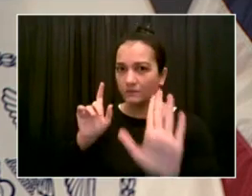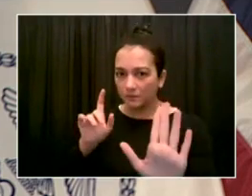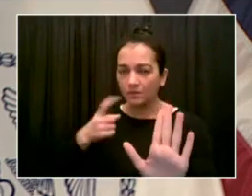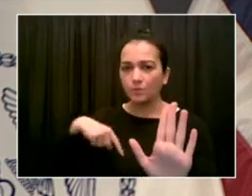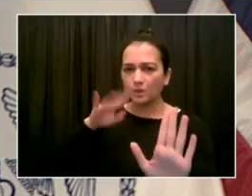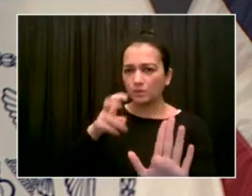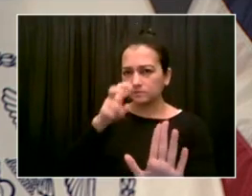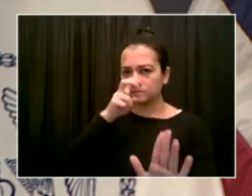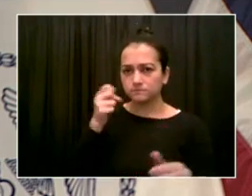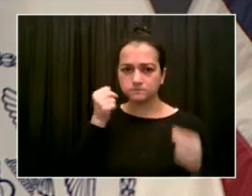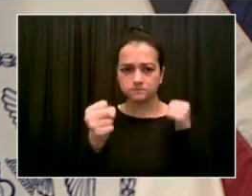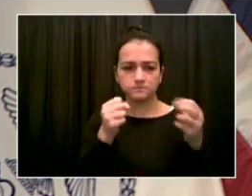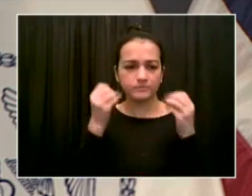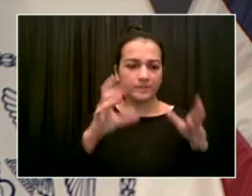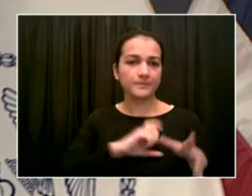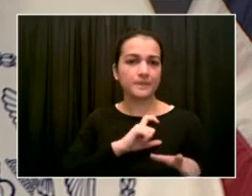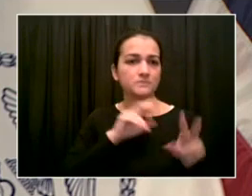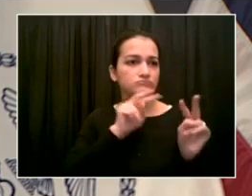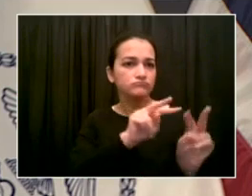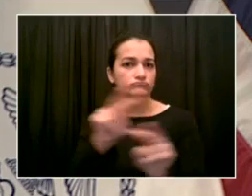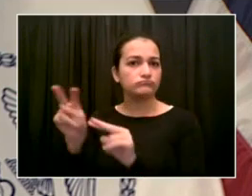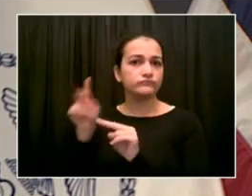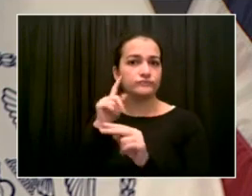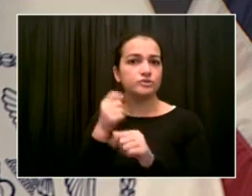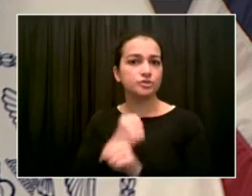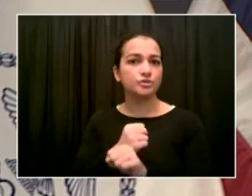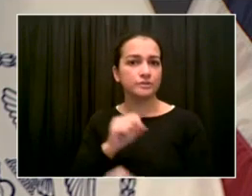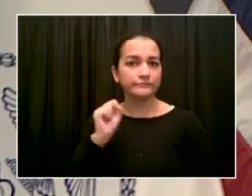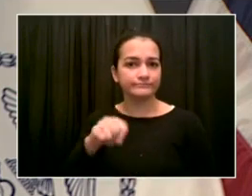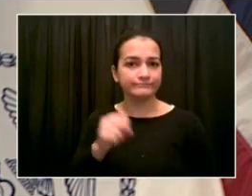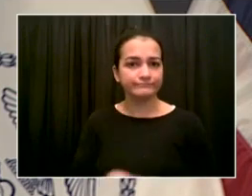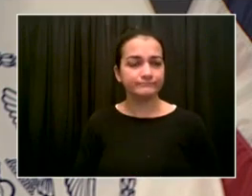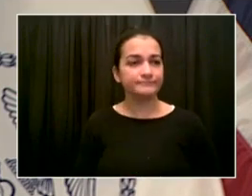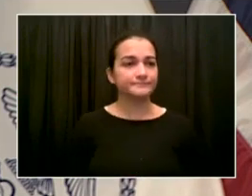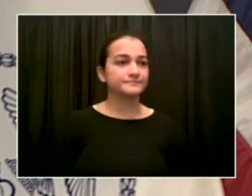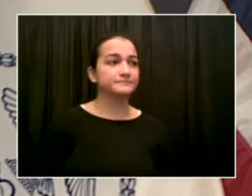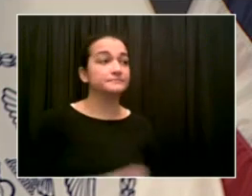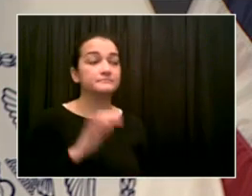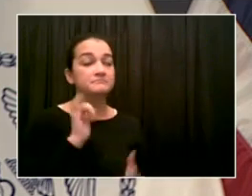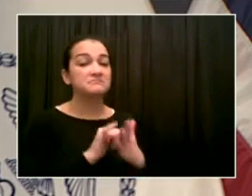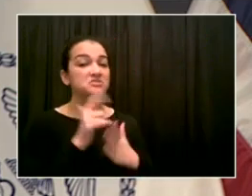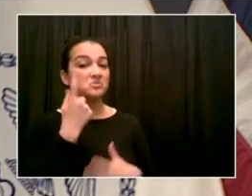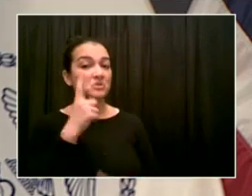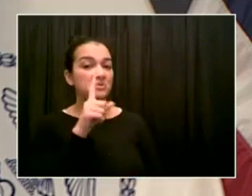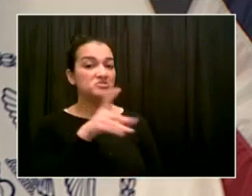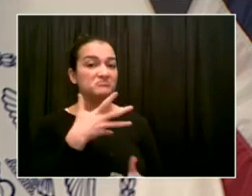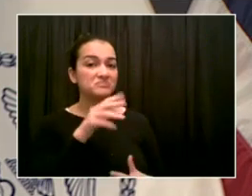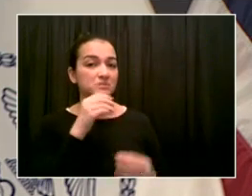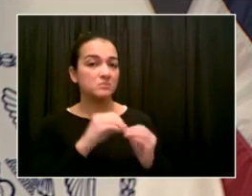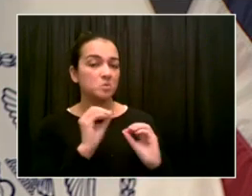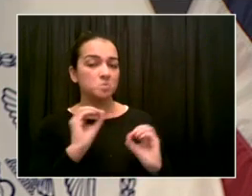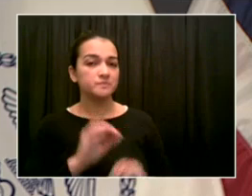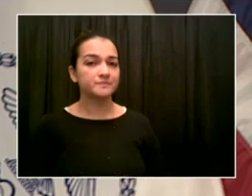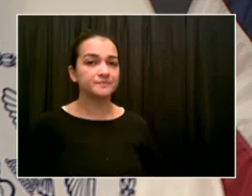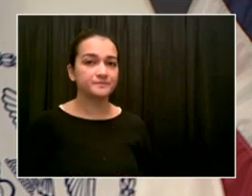That's it. Thank you. Thank you very much. Go ahead. Our next question goes to Matt from Newsday.